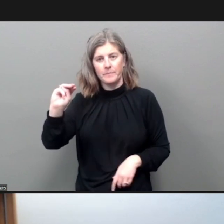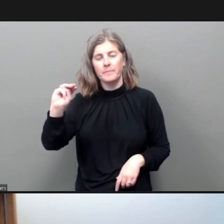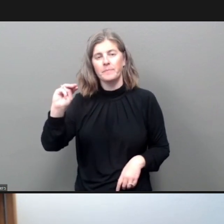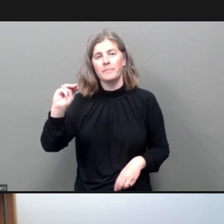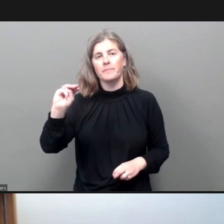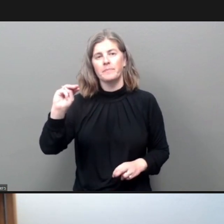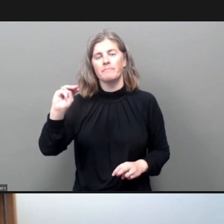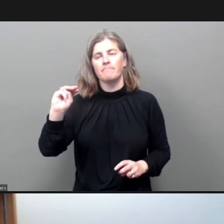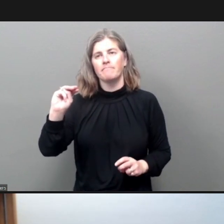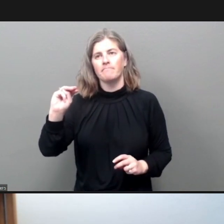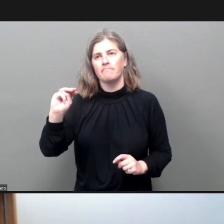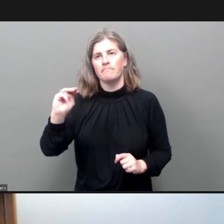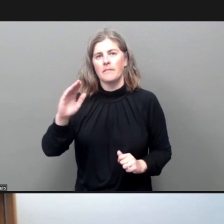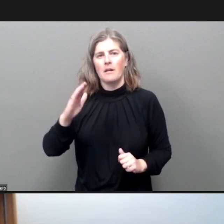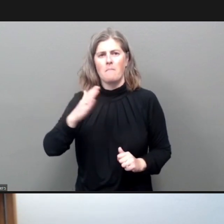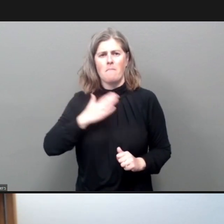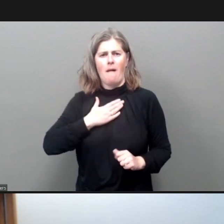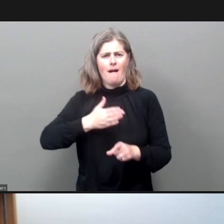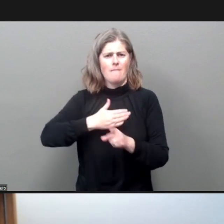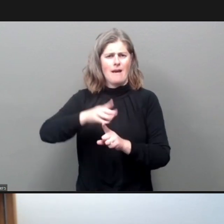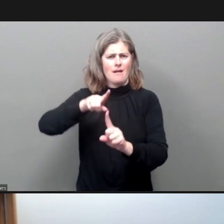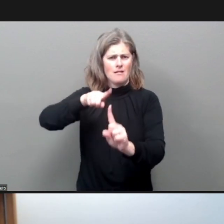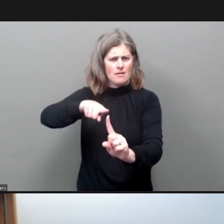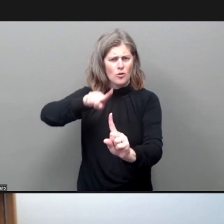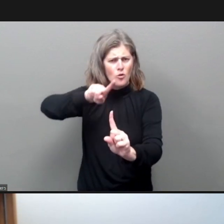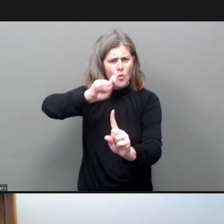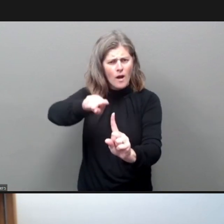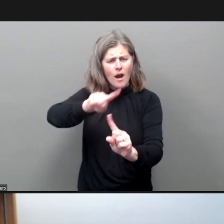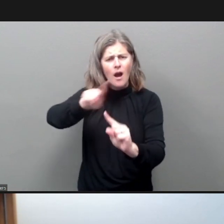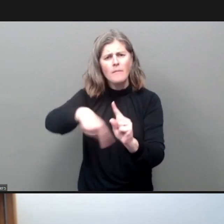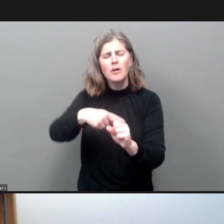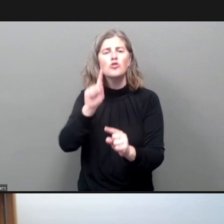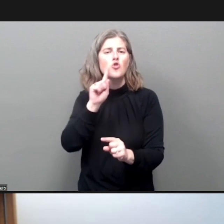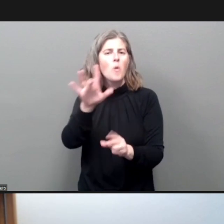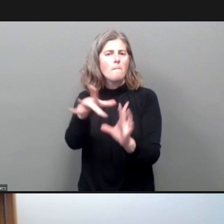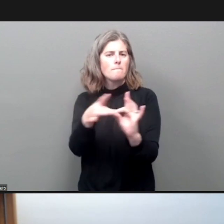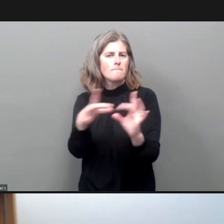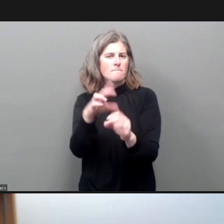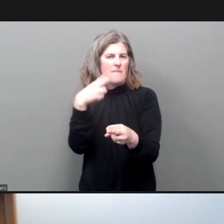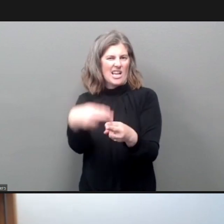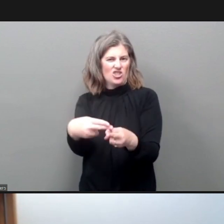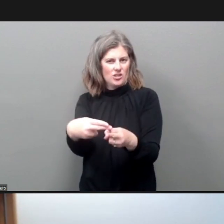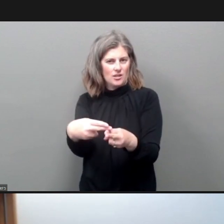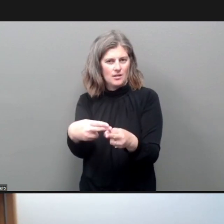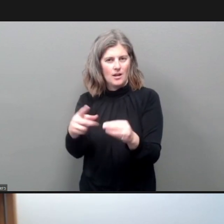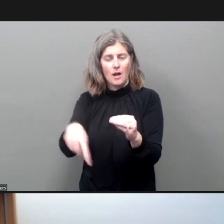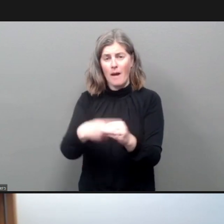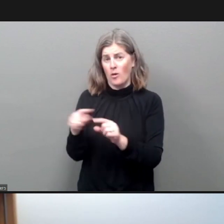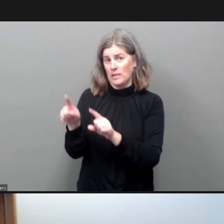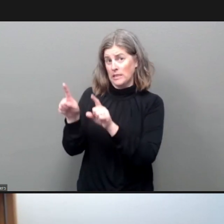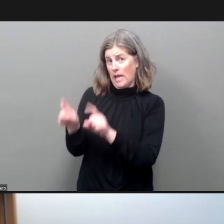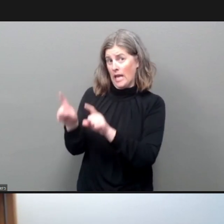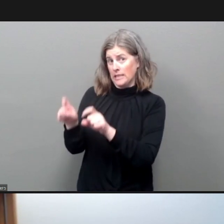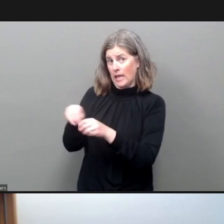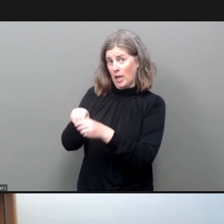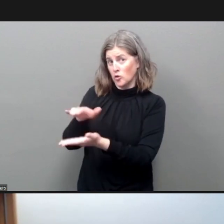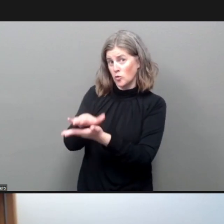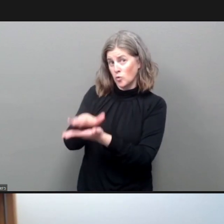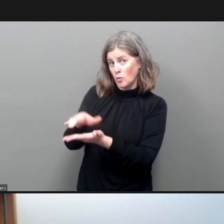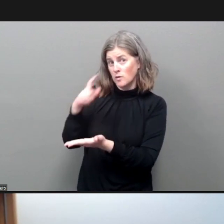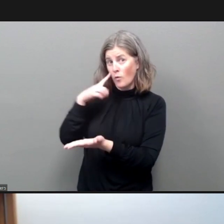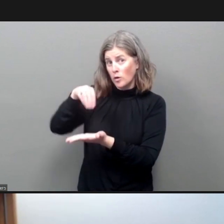I guess my main question was about you mentioned earlier about testing in schools for